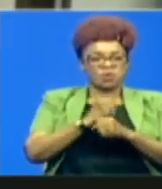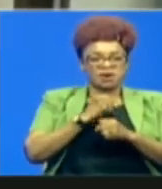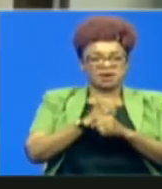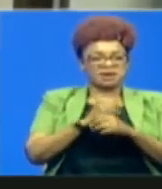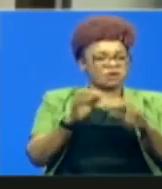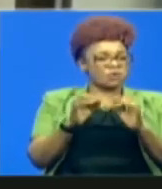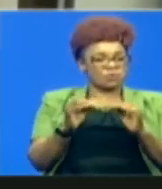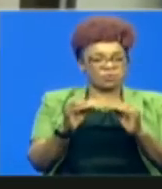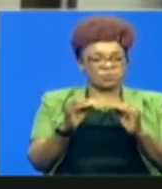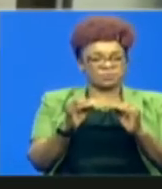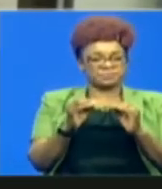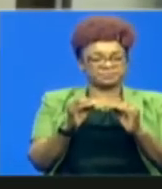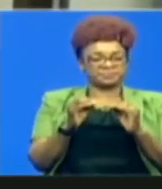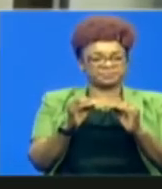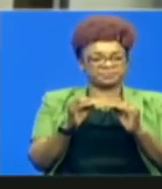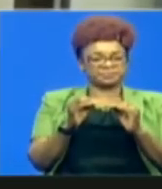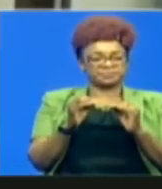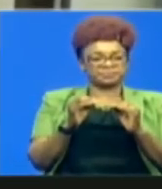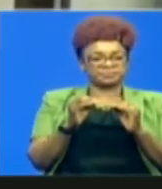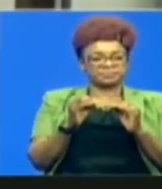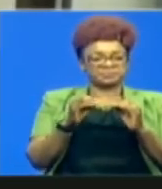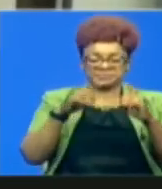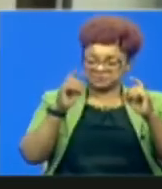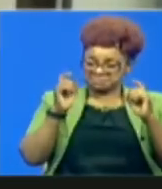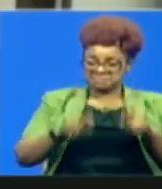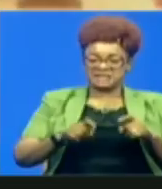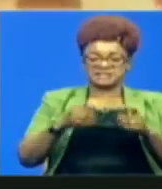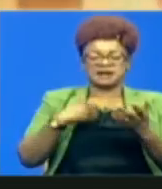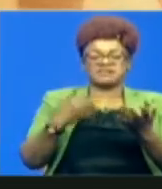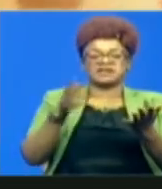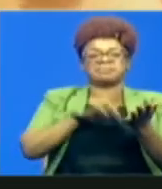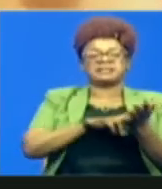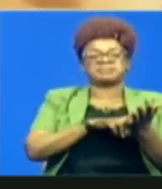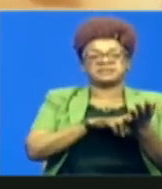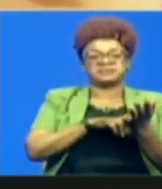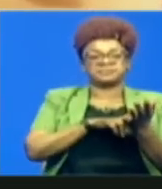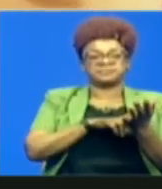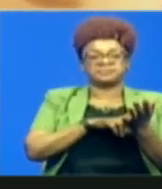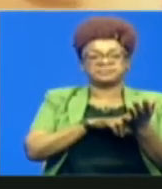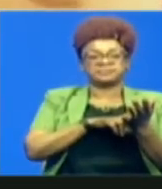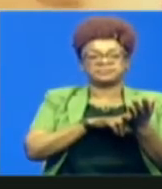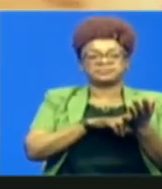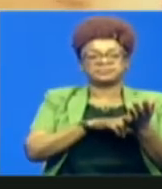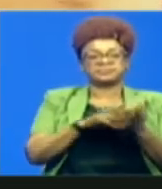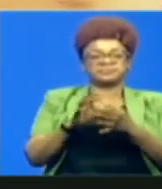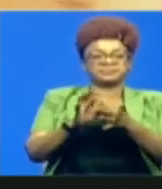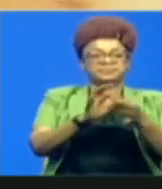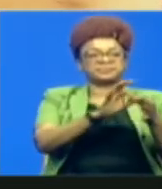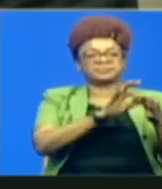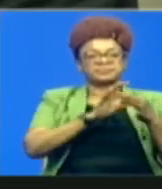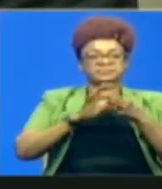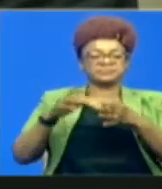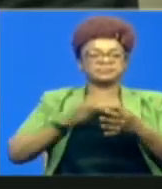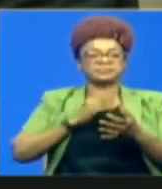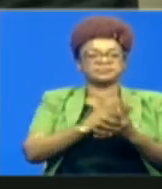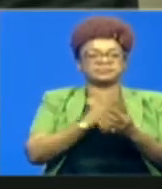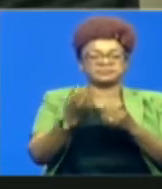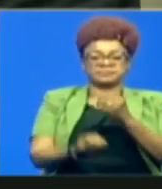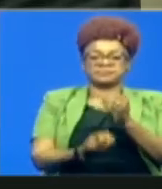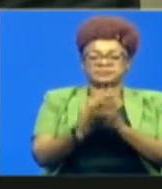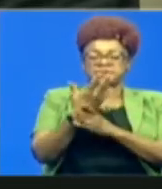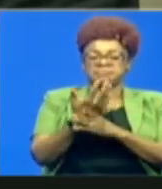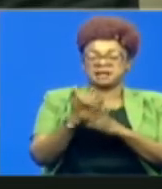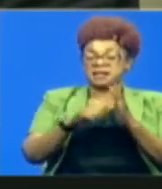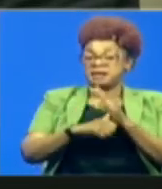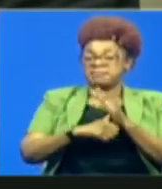work, we must get a replacement. Meanwhile, Conciliation Committee, constituted by Labour Cabinet